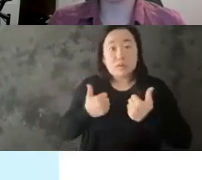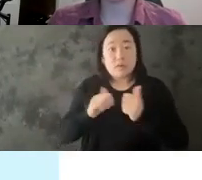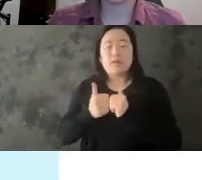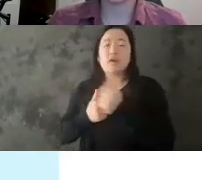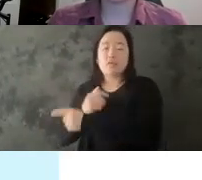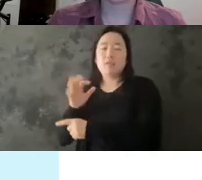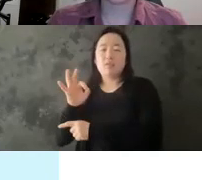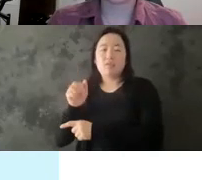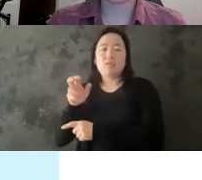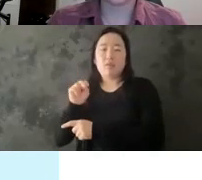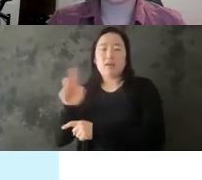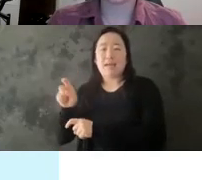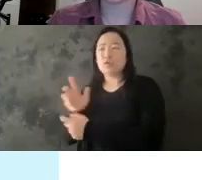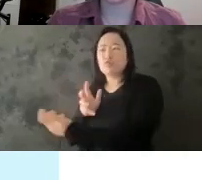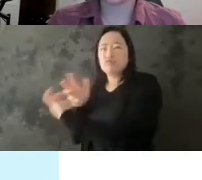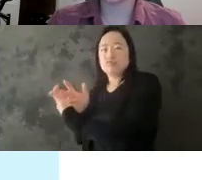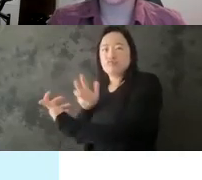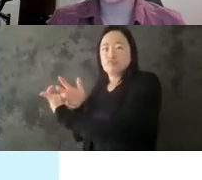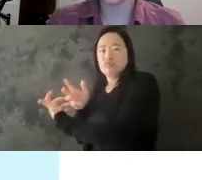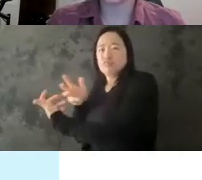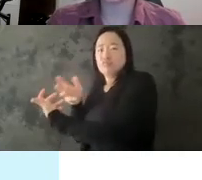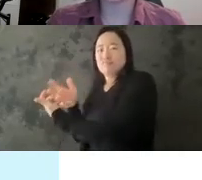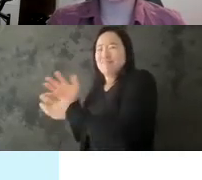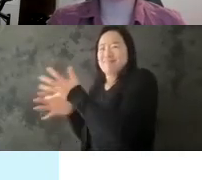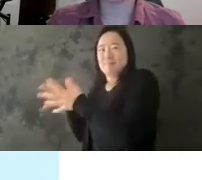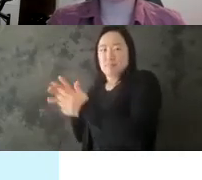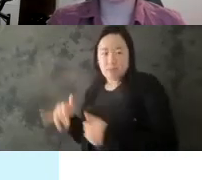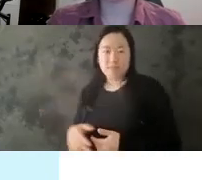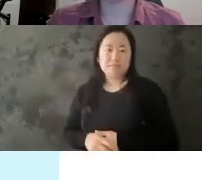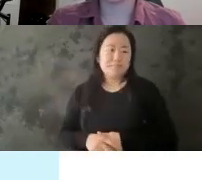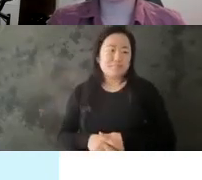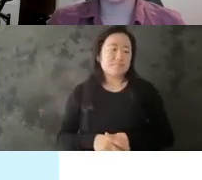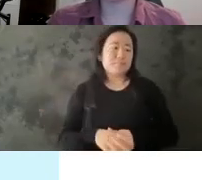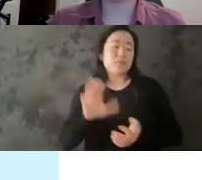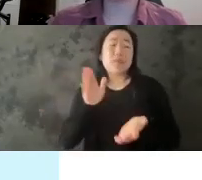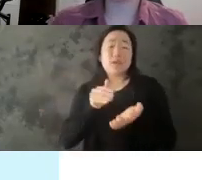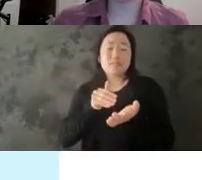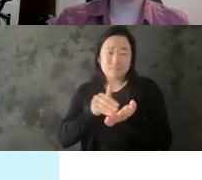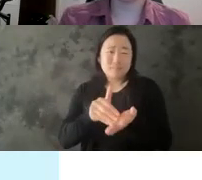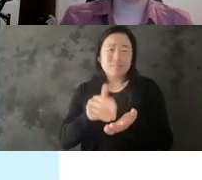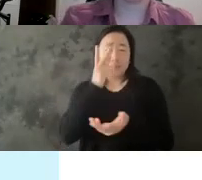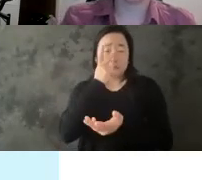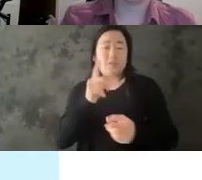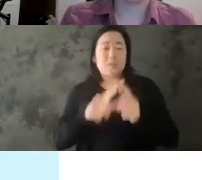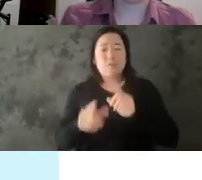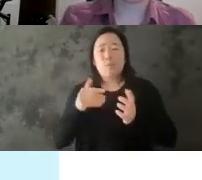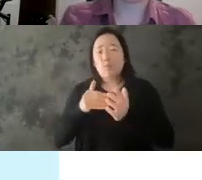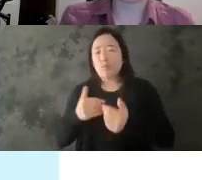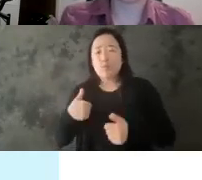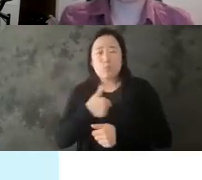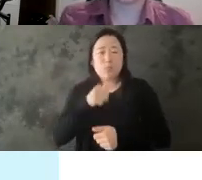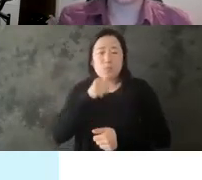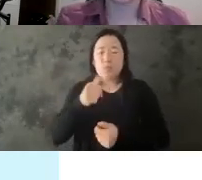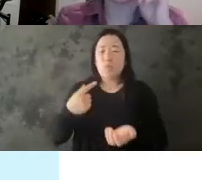life. So just wanted to acknowledge that as well, that that's very common and it's not often talked about. And I think